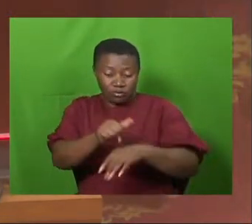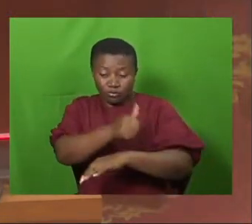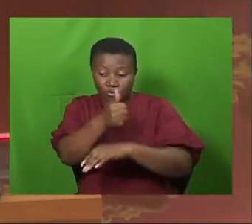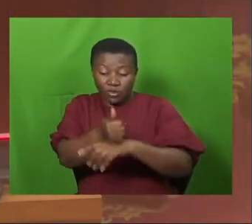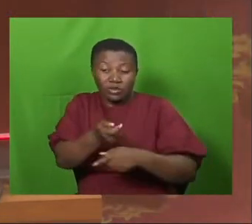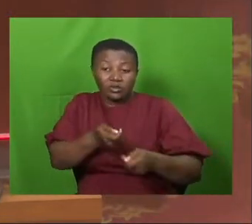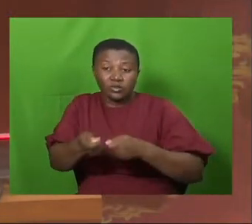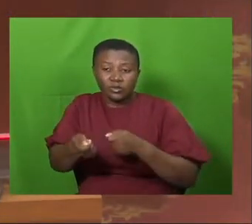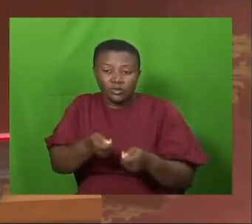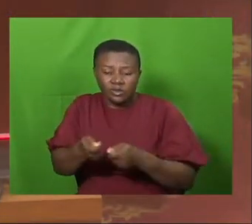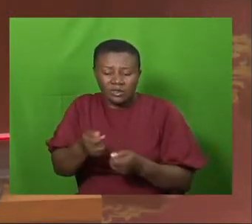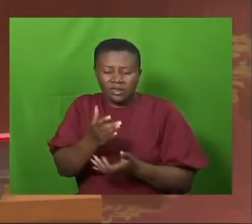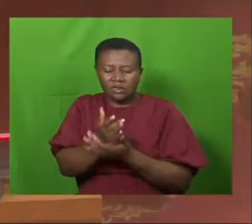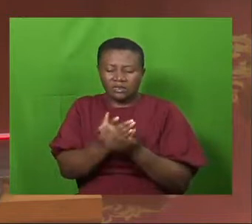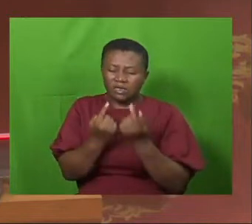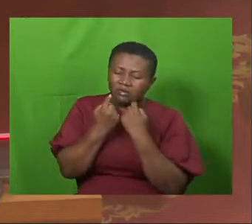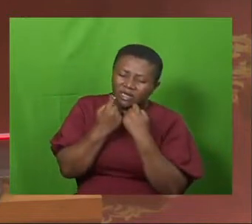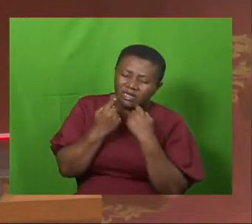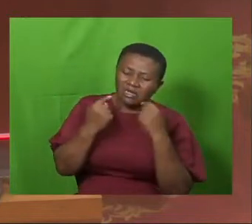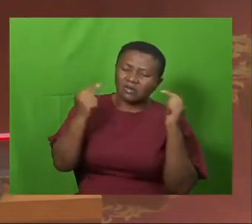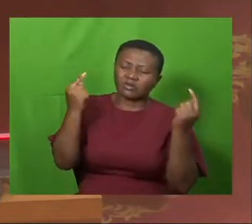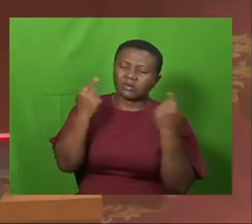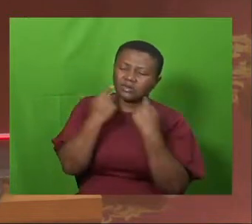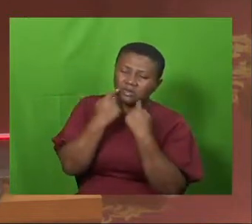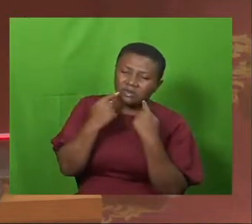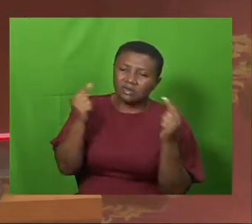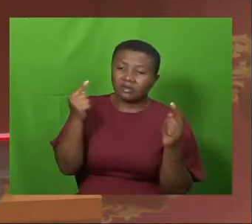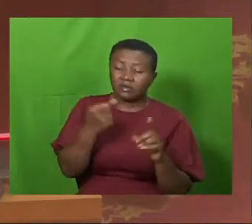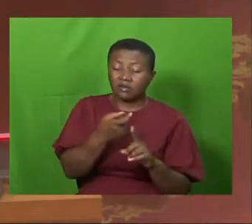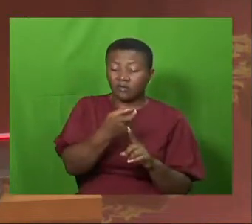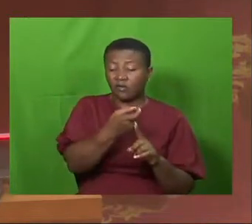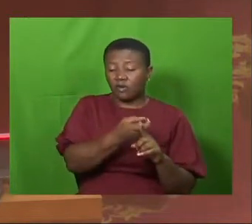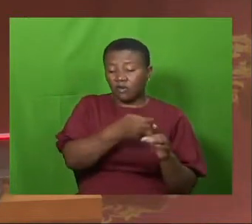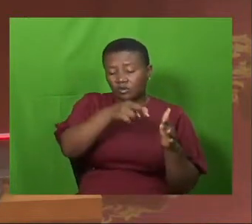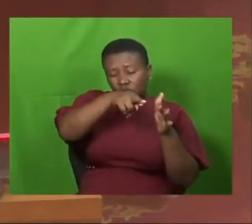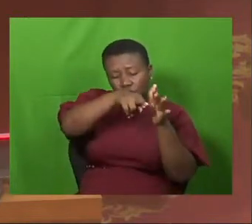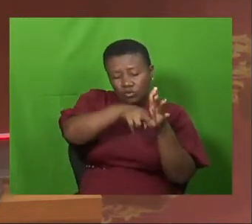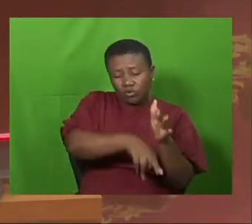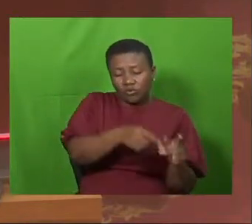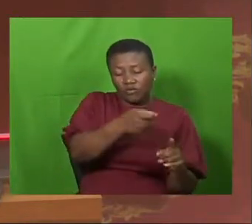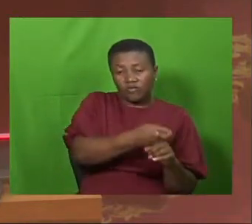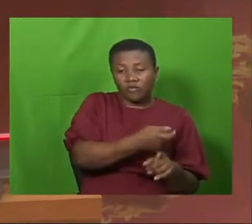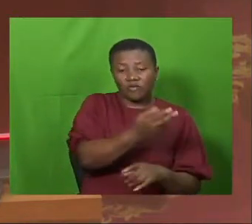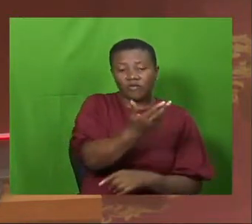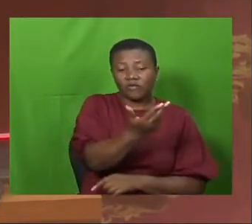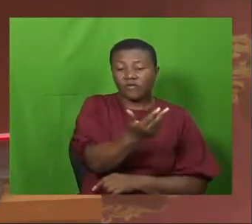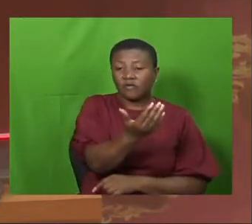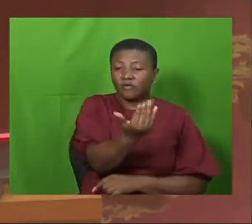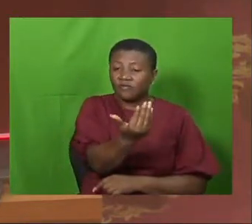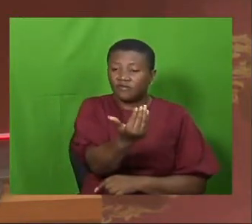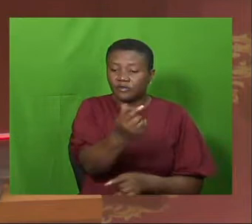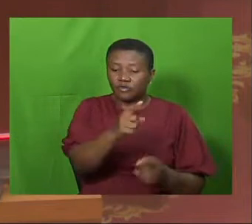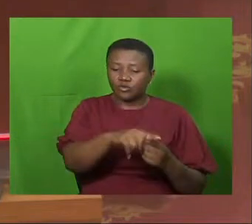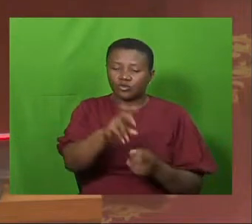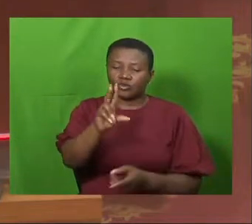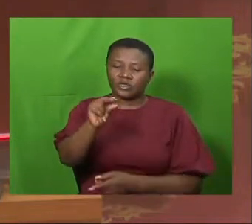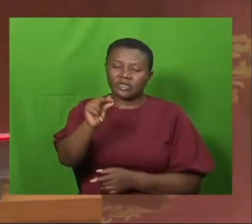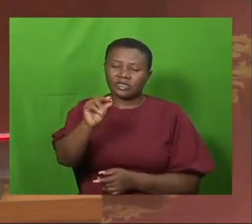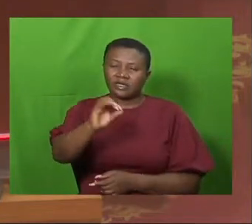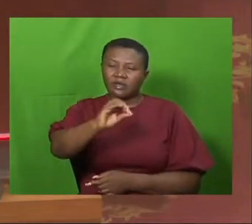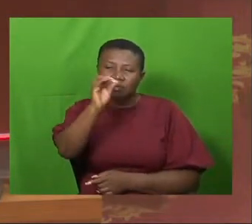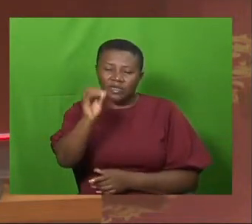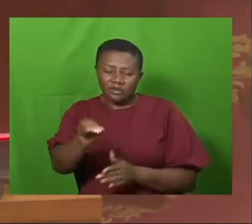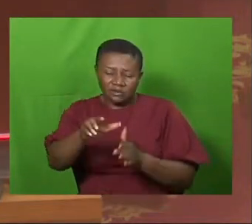made from 15 to 30% reduction. Households enjoyed rebates